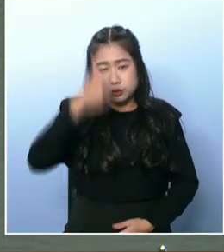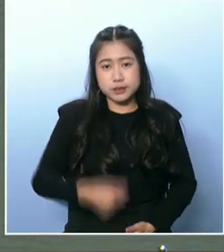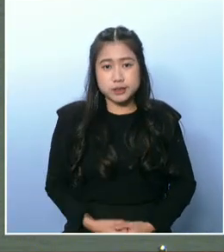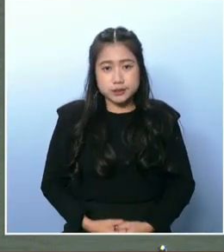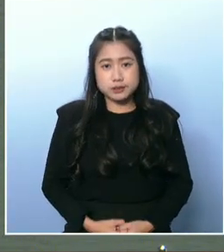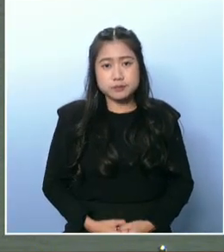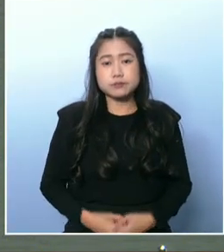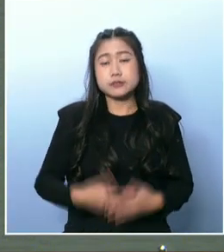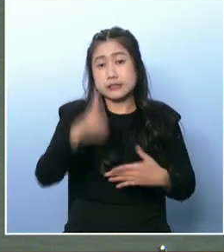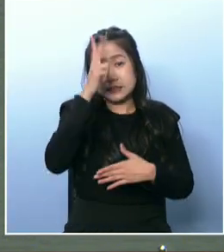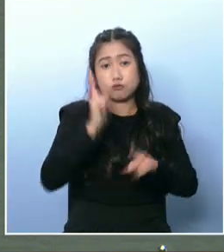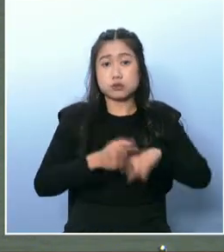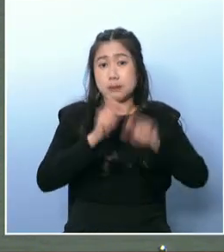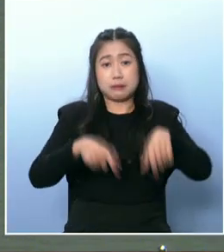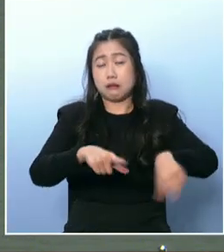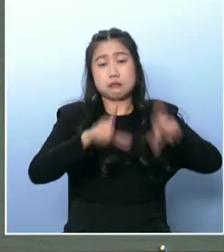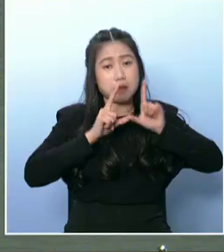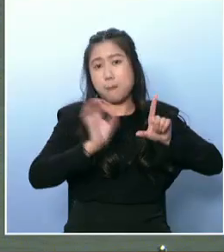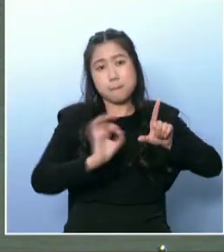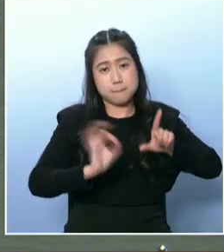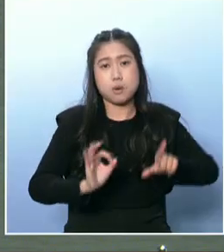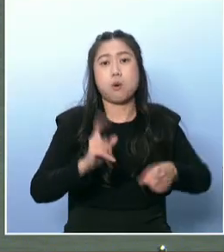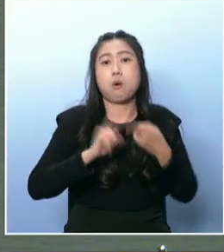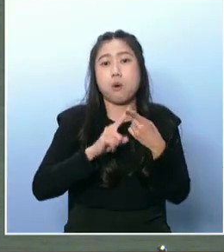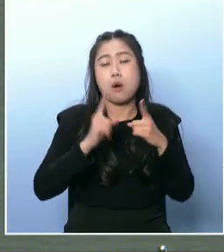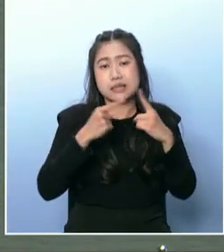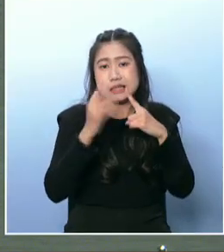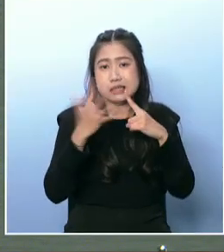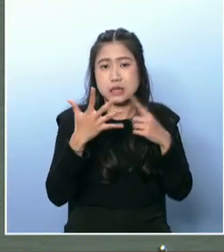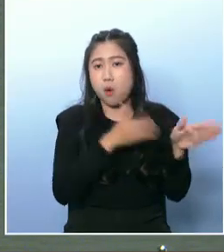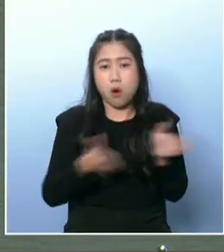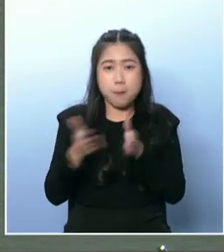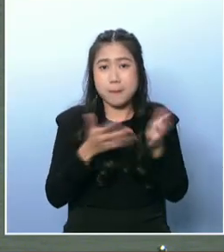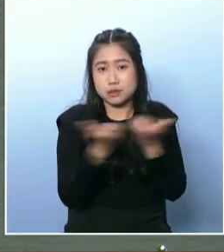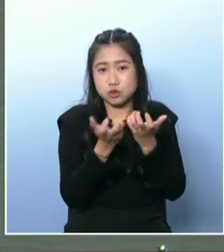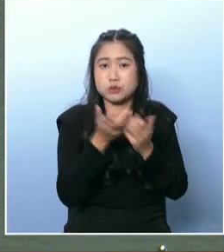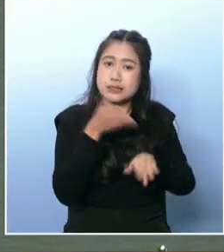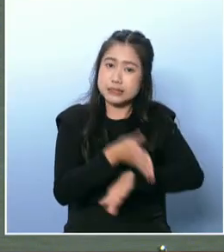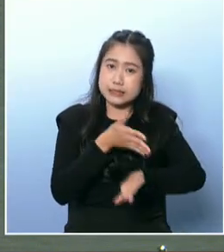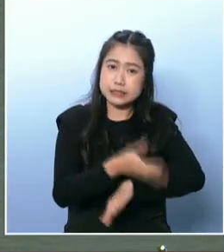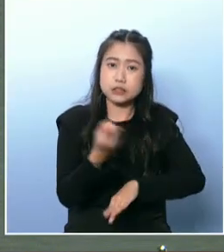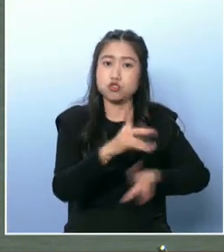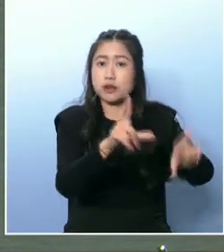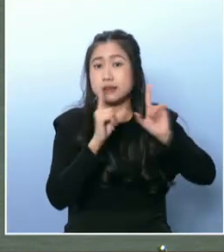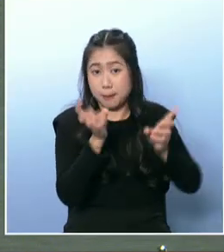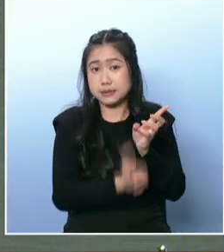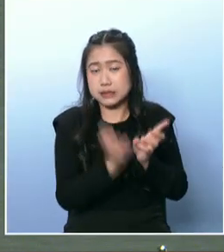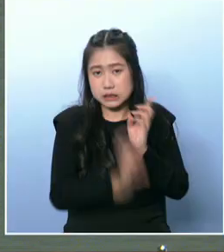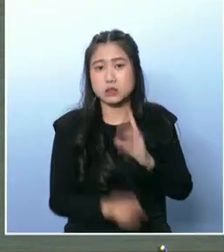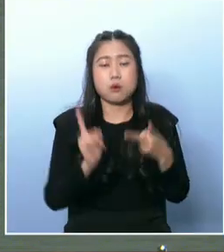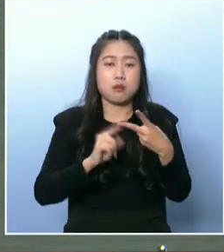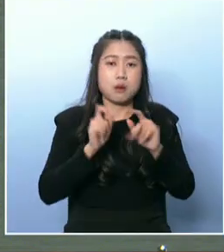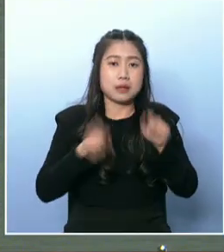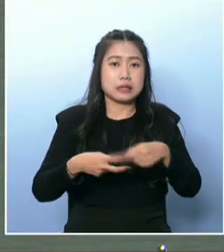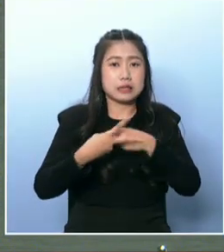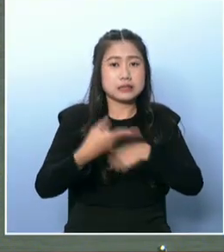you. Well, Chairman, I don't think the administration has answered my questions. On the manning ratio, please provide the information